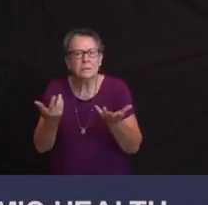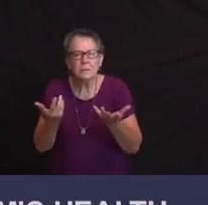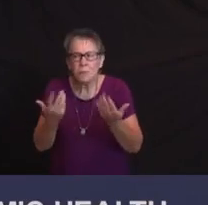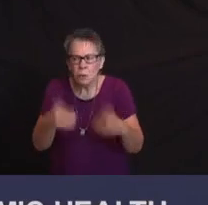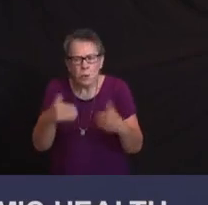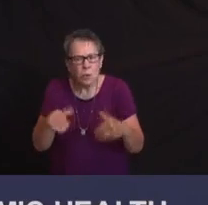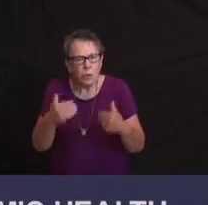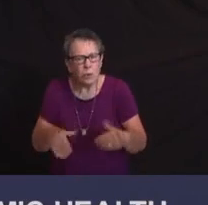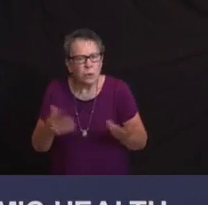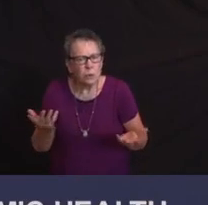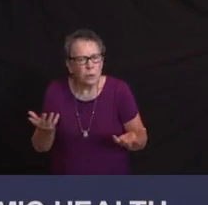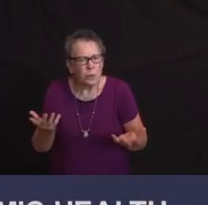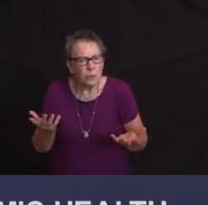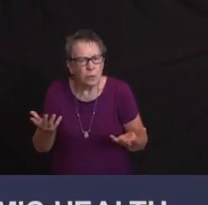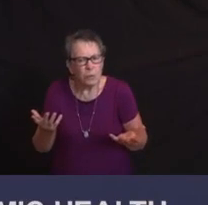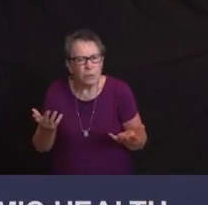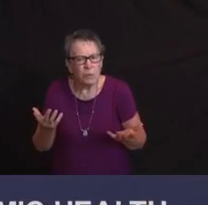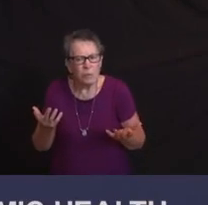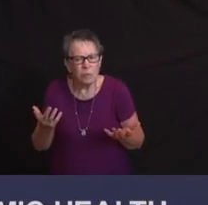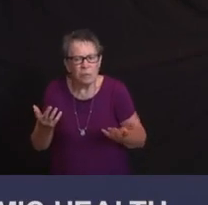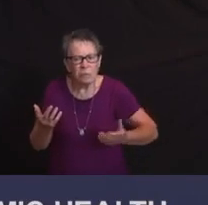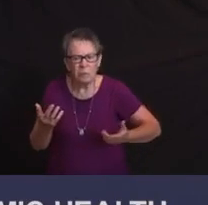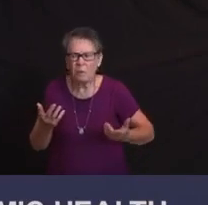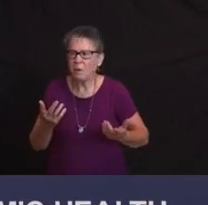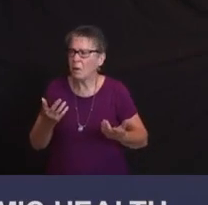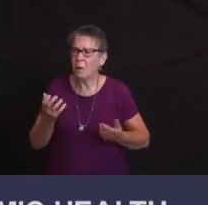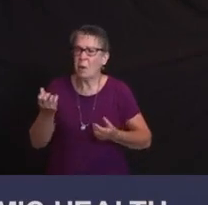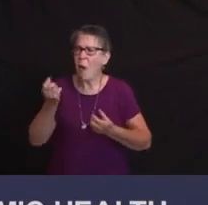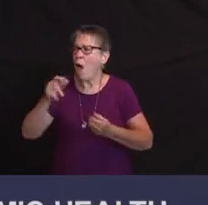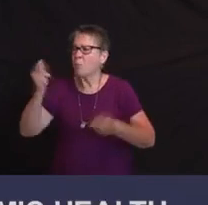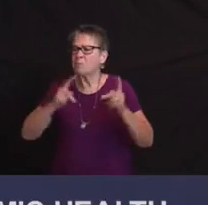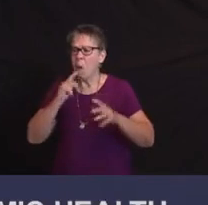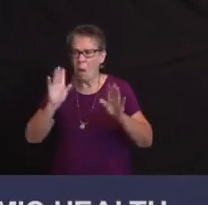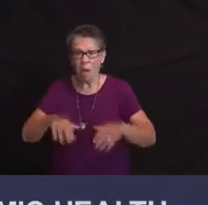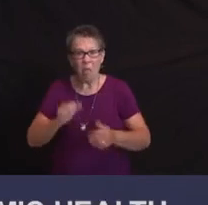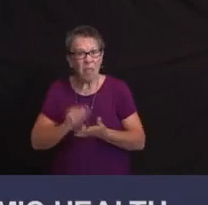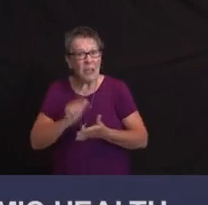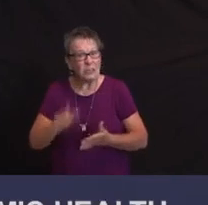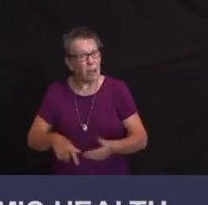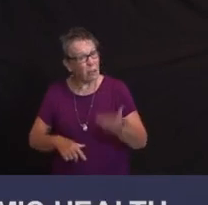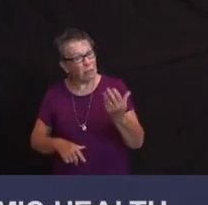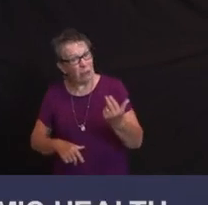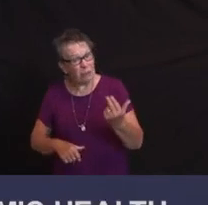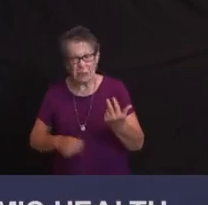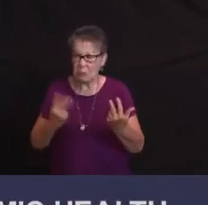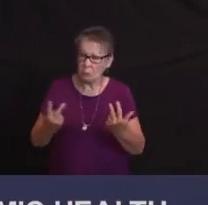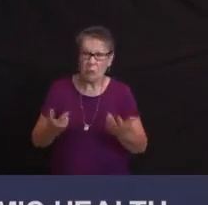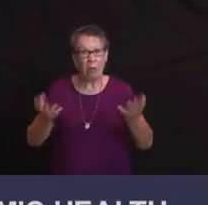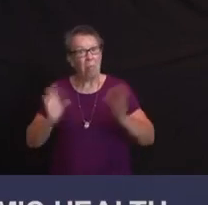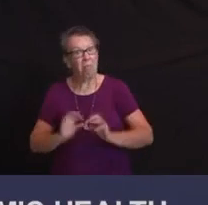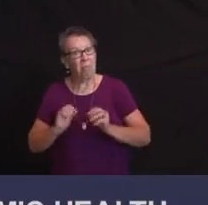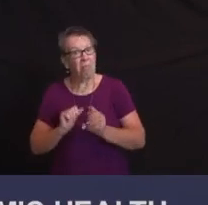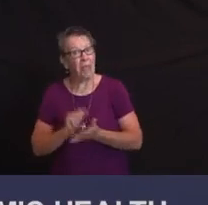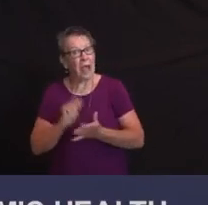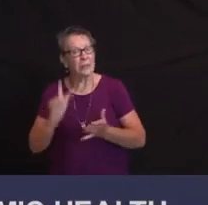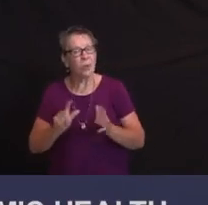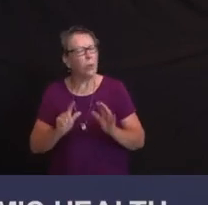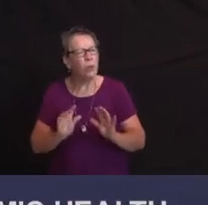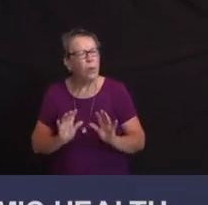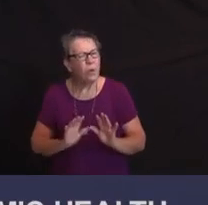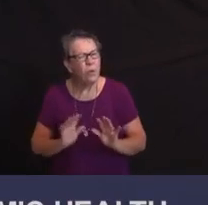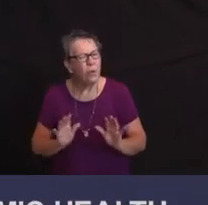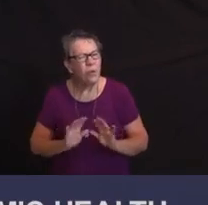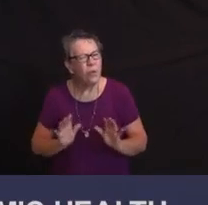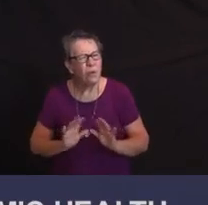And we just have to, it's our job collectively, I think, to make sure you have to put meat on the bones of what only means.